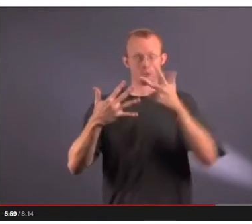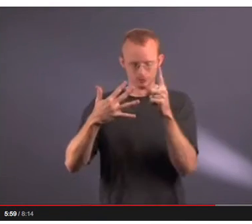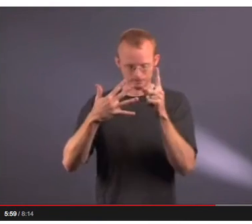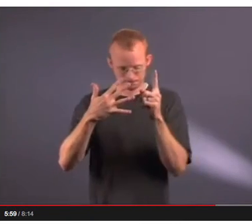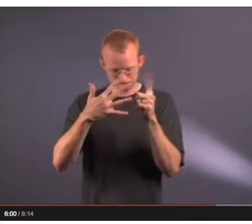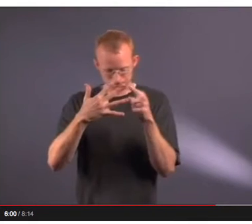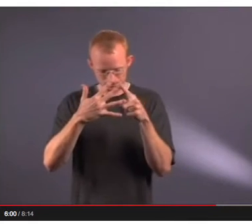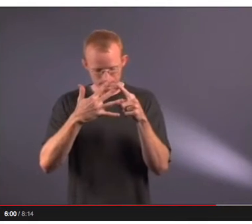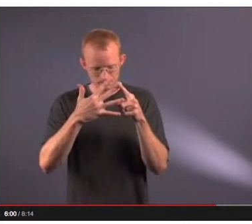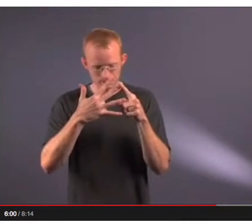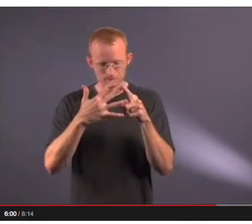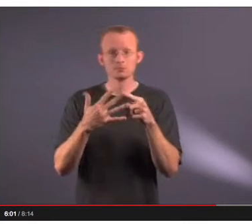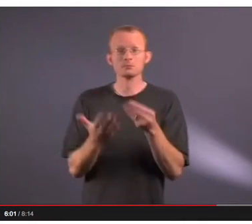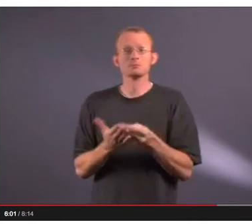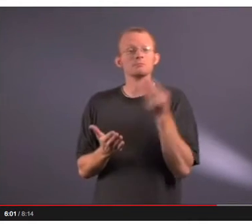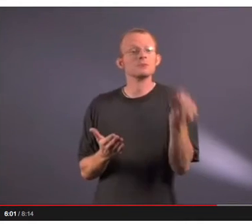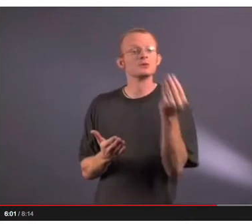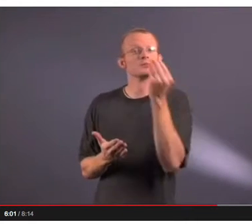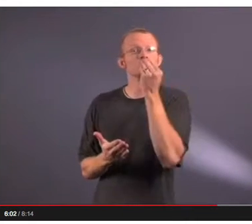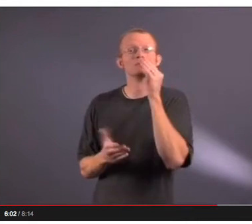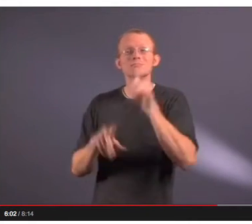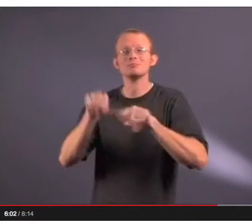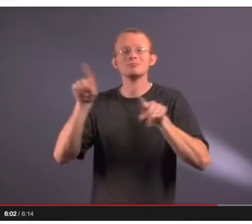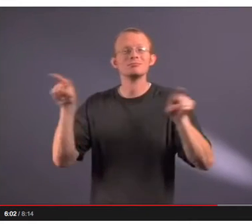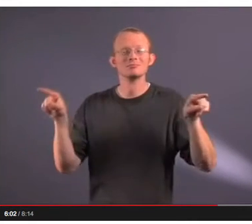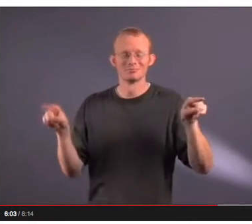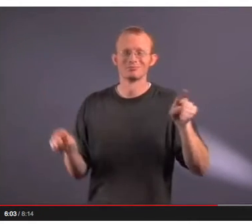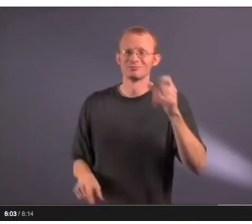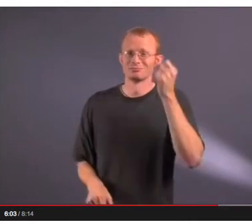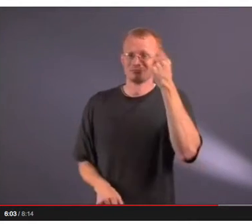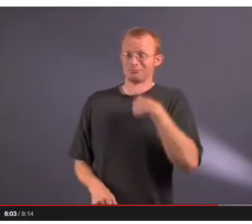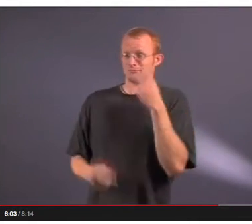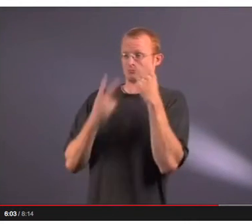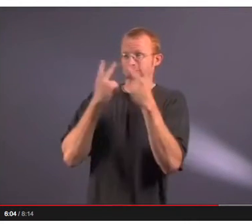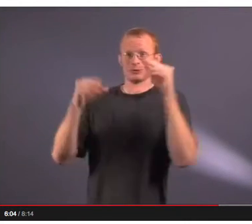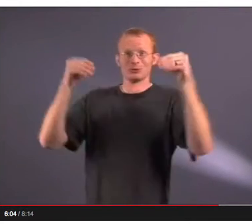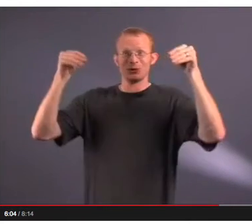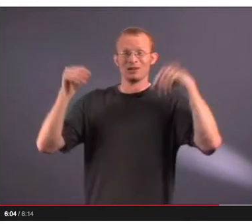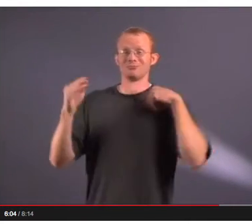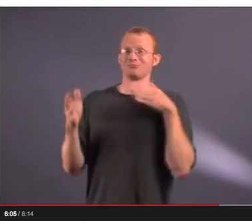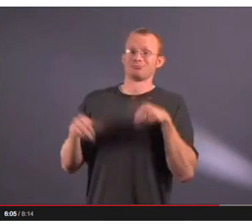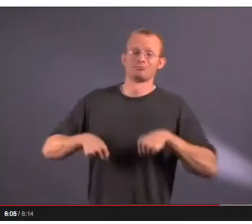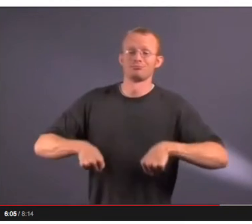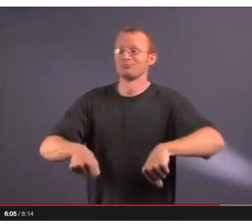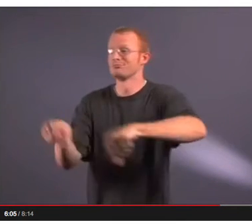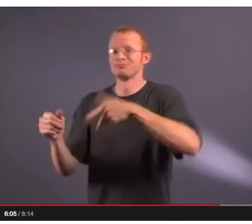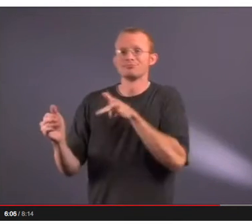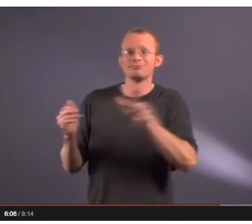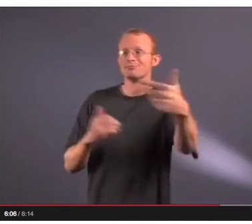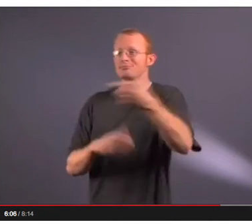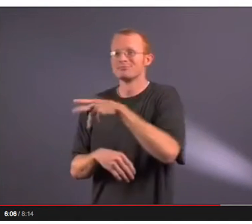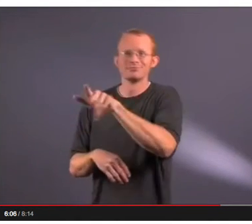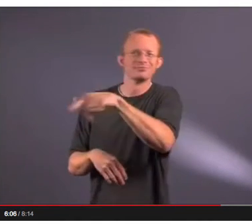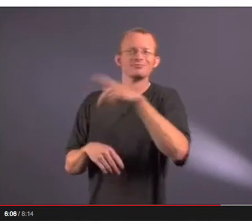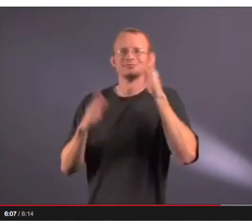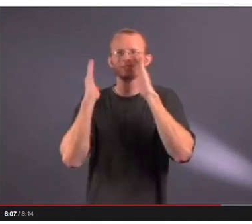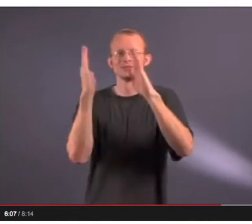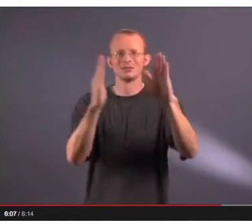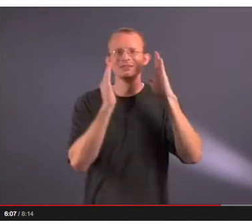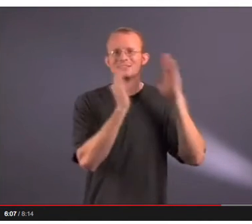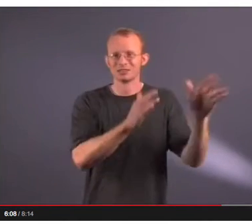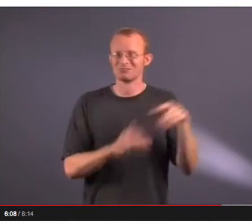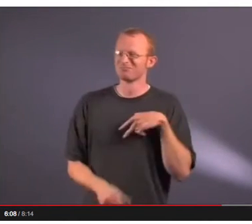And so the next thing that I'm going to talk about is grocery shopping and all the varieties that you see in the store. So you're going to